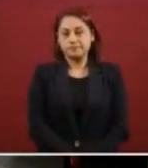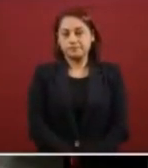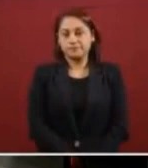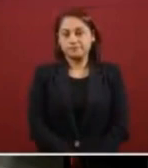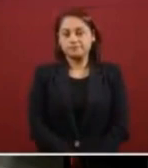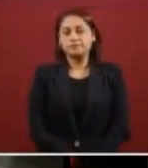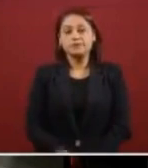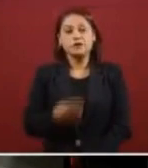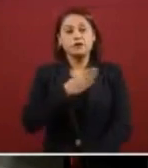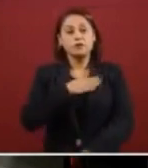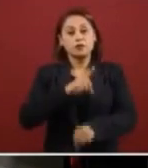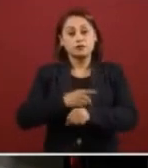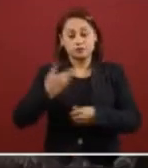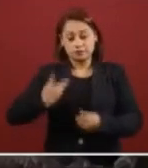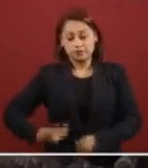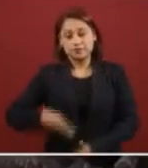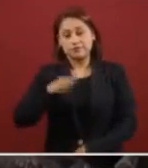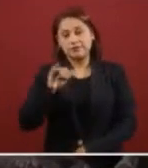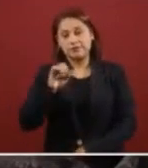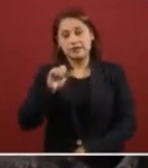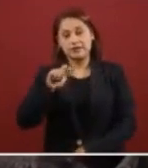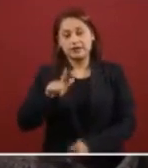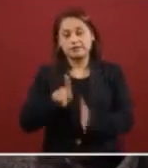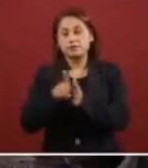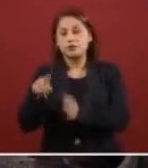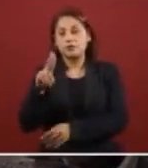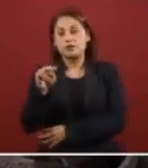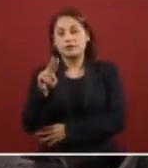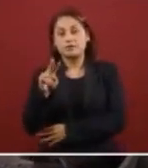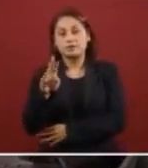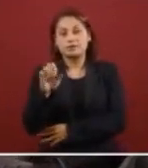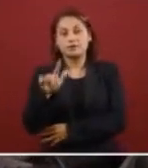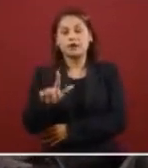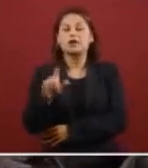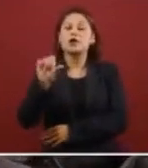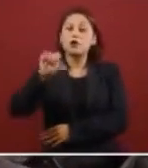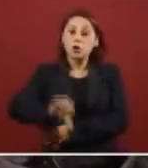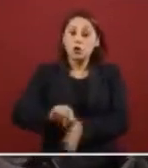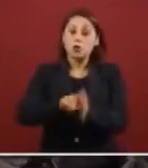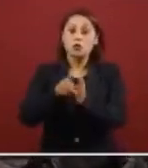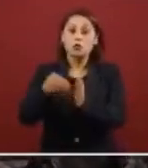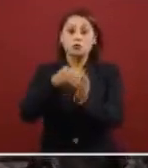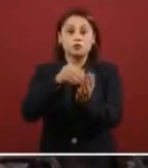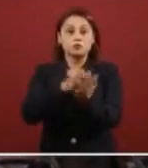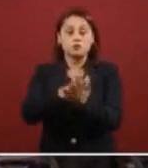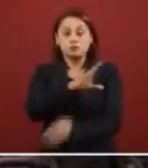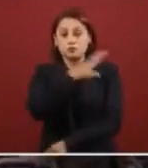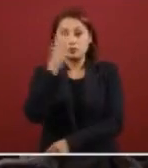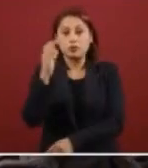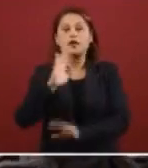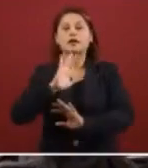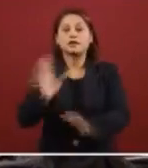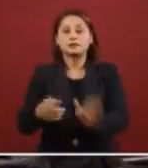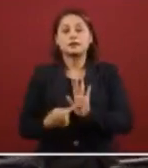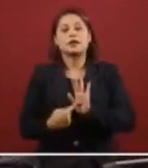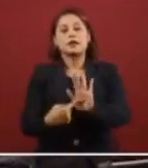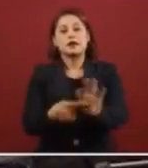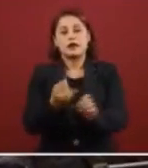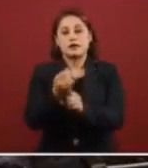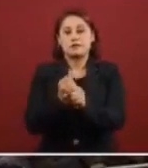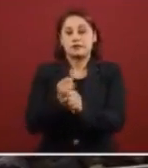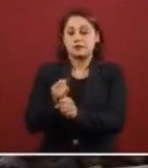Buenos días, Presidente. Misael Zavala del Universal. Hoy en la portada del Universal traemos ya la investigación que se ha hecho por parte de la